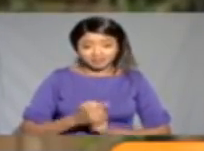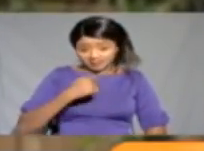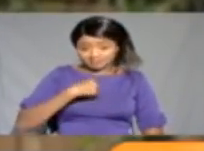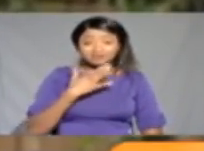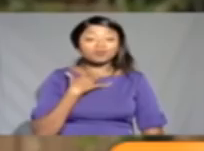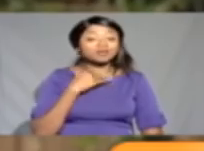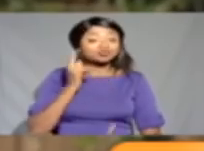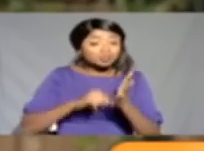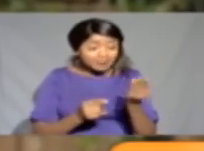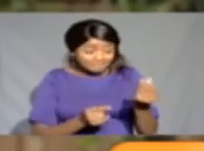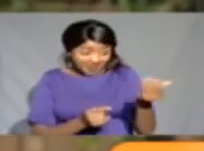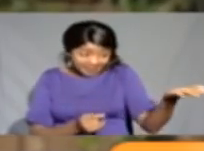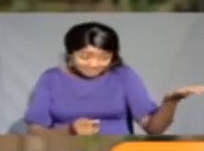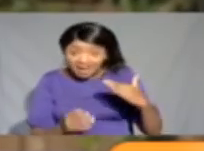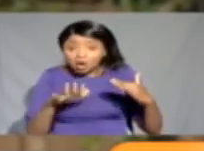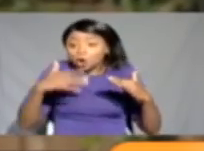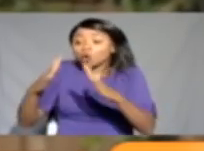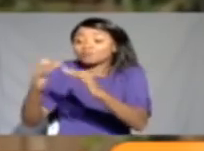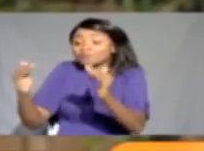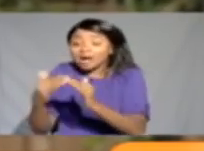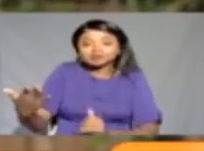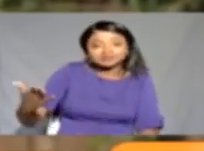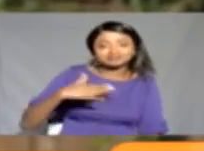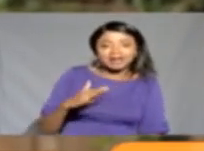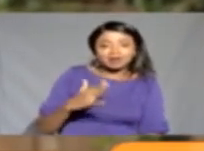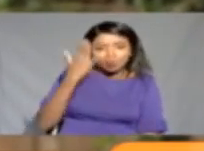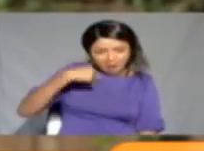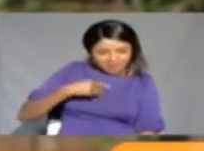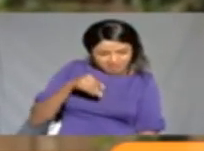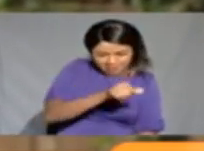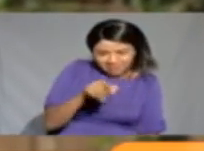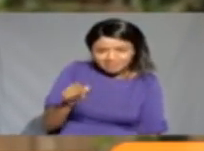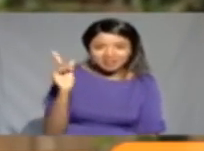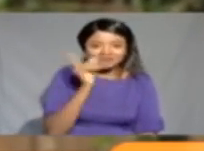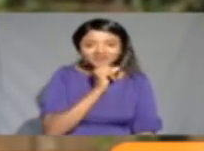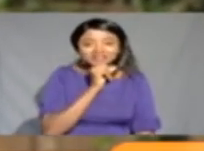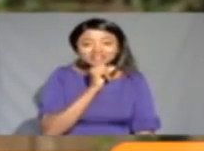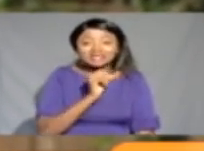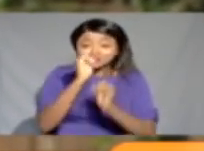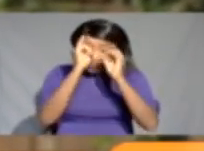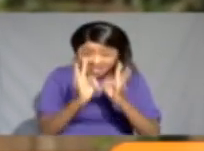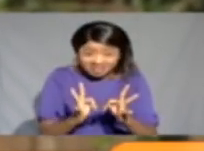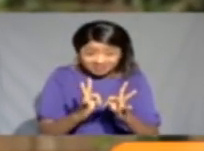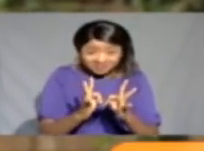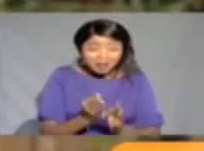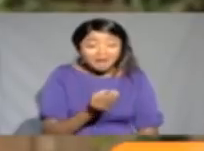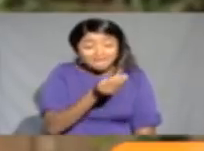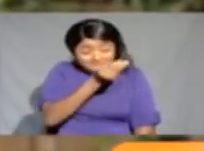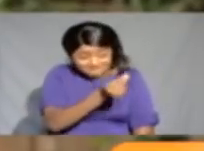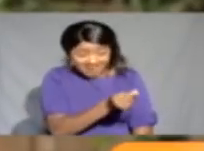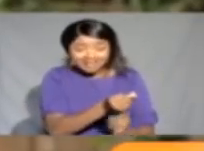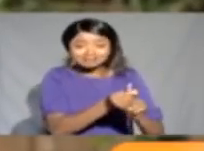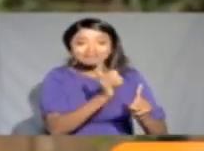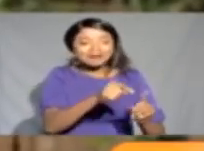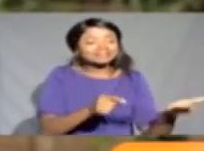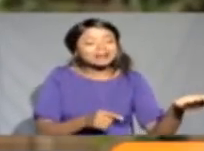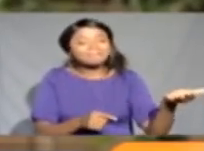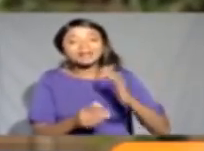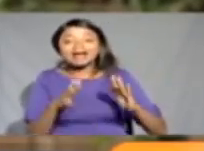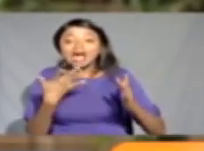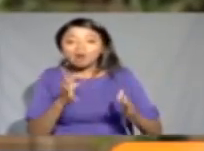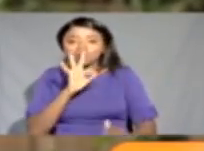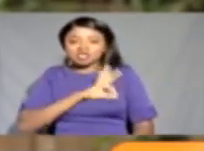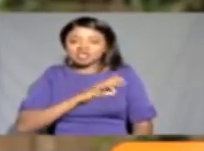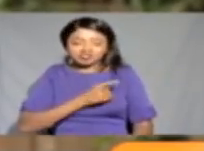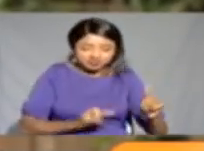my money back or my apartments that we paid for. And if it's the money, it is with interest because of all that loss